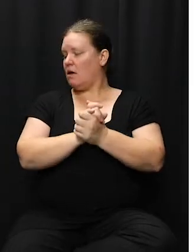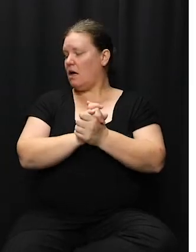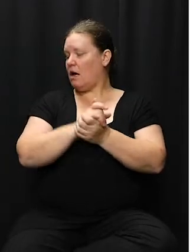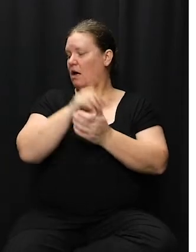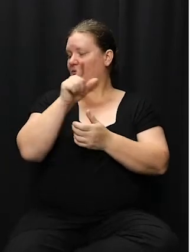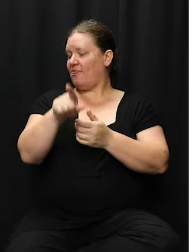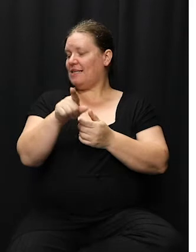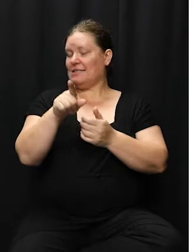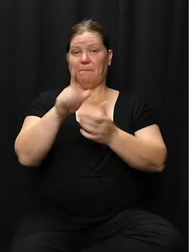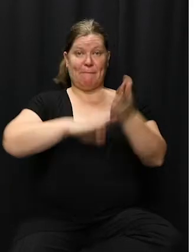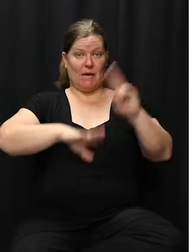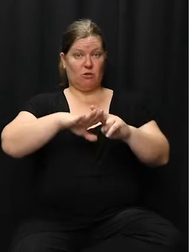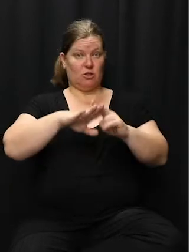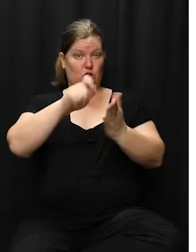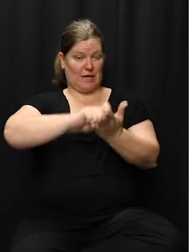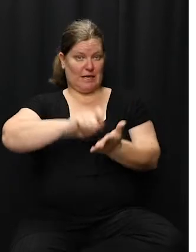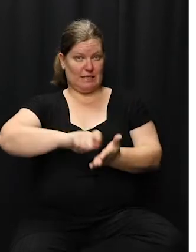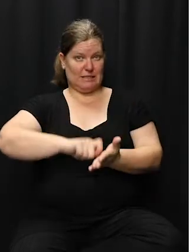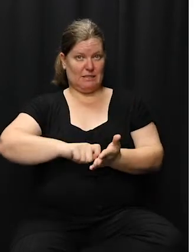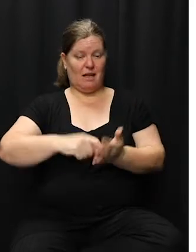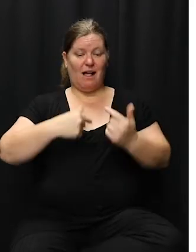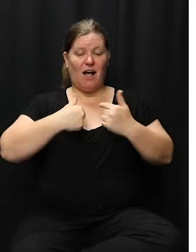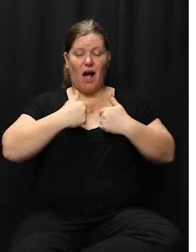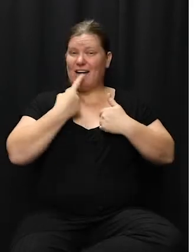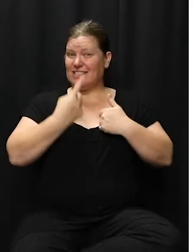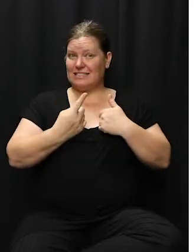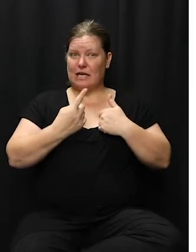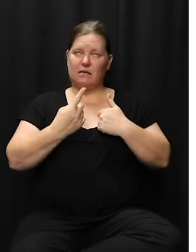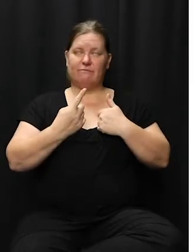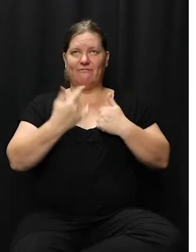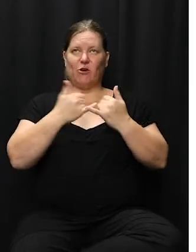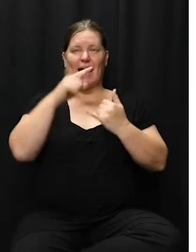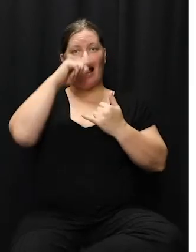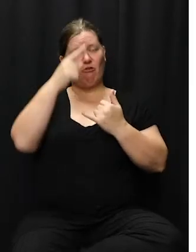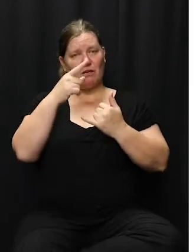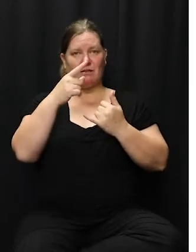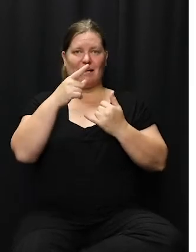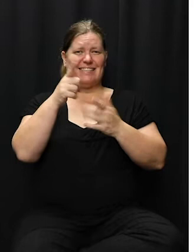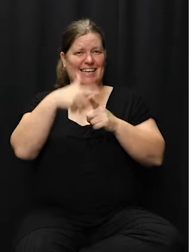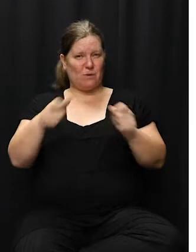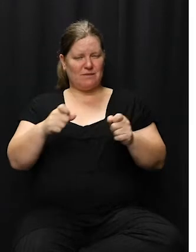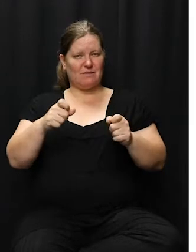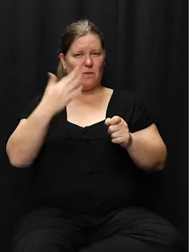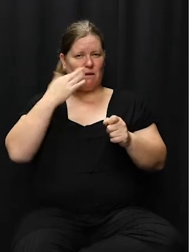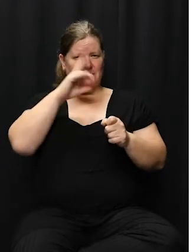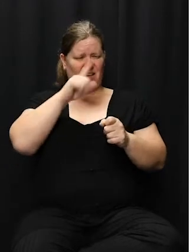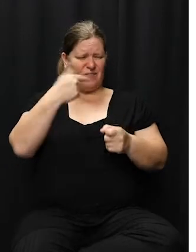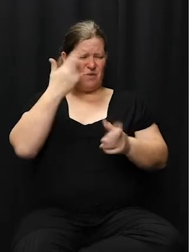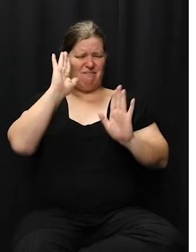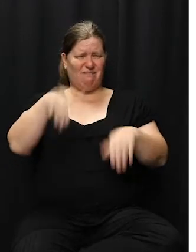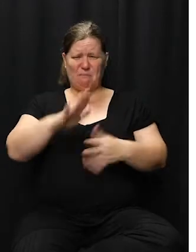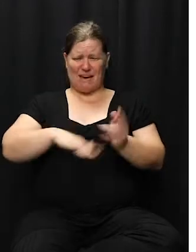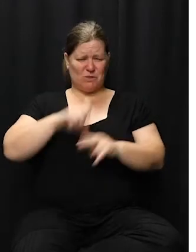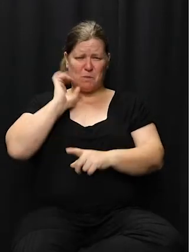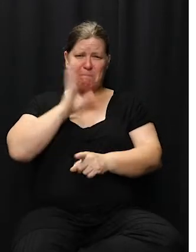Here, this is a parental checklist, and I used to be quite arrogant with a linguist, and as a linguist,